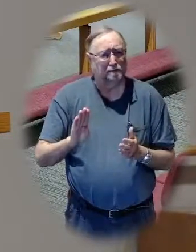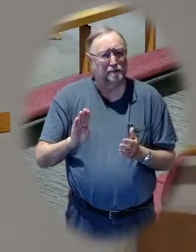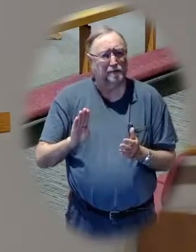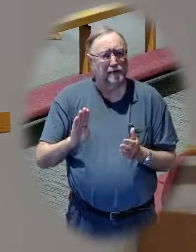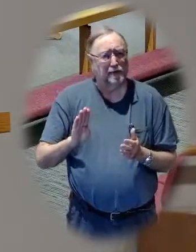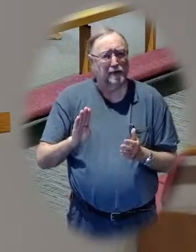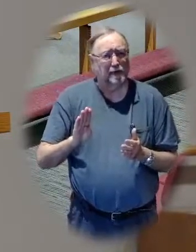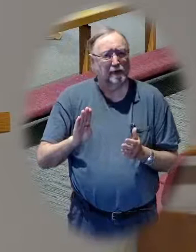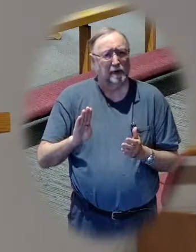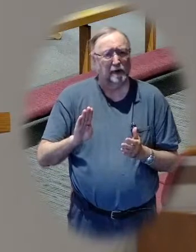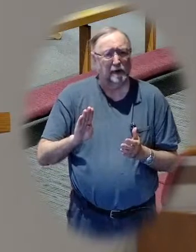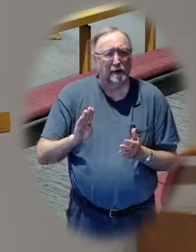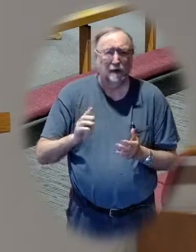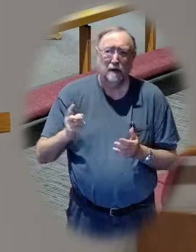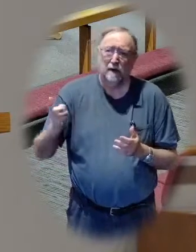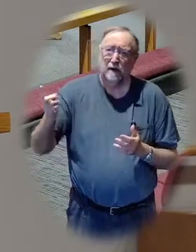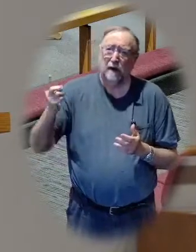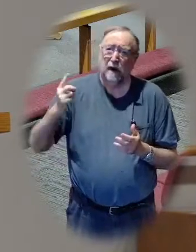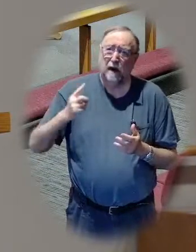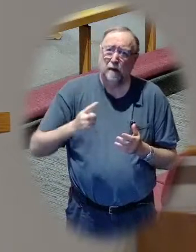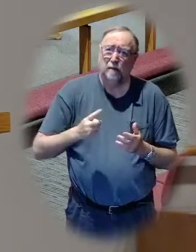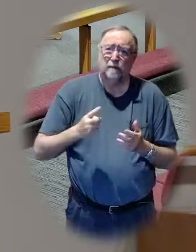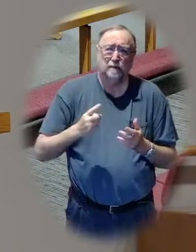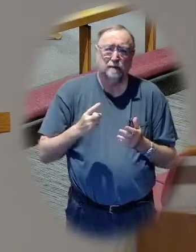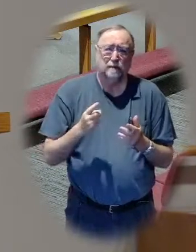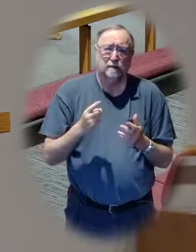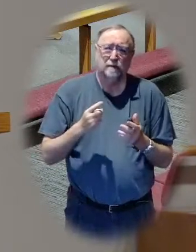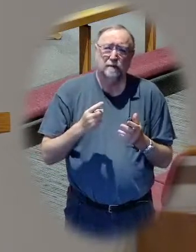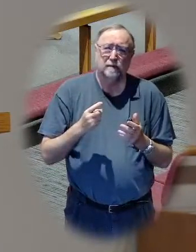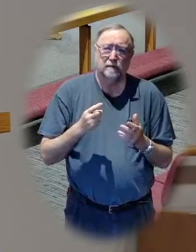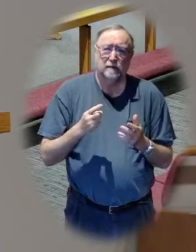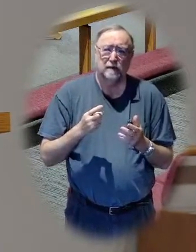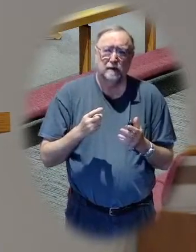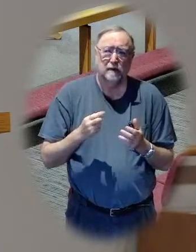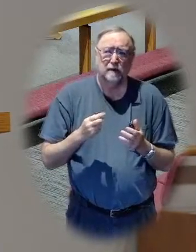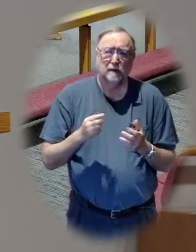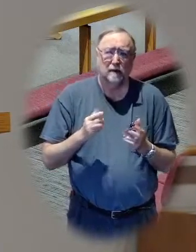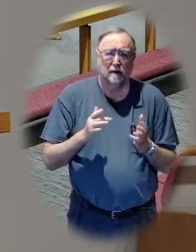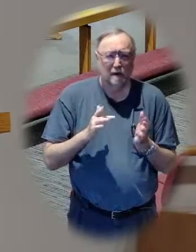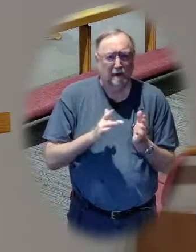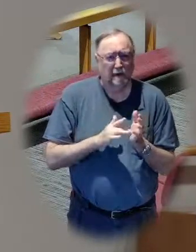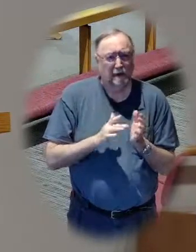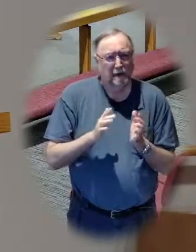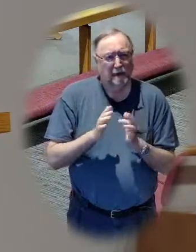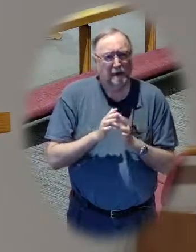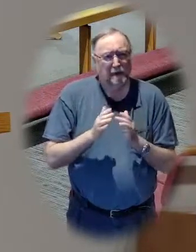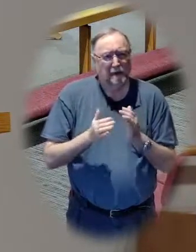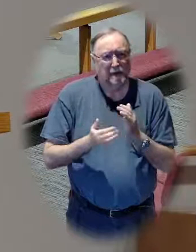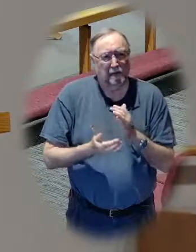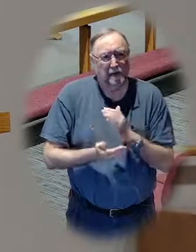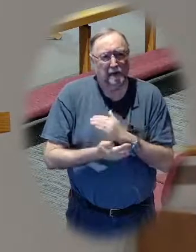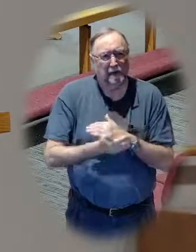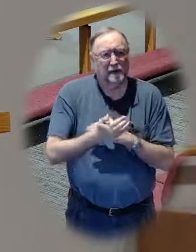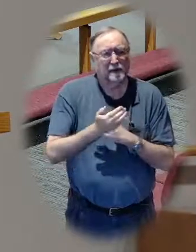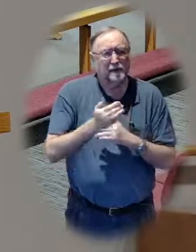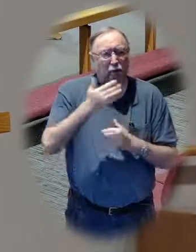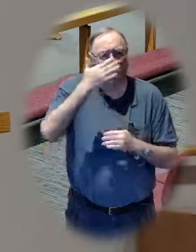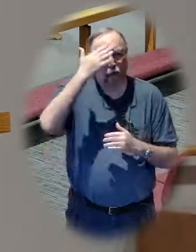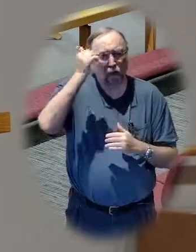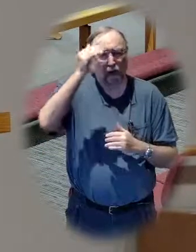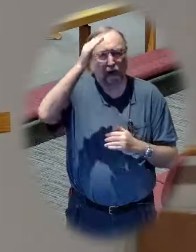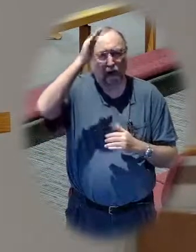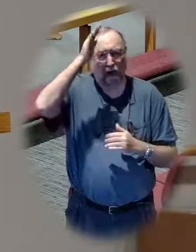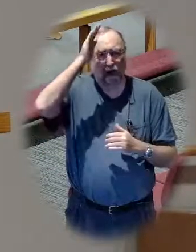That's what he's come to accomplish. The fact is that Jesus was born because God the Father chose